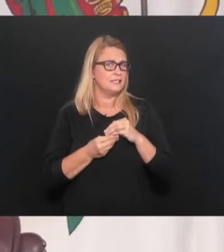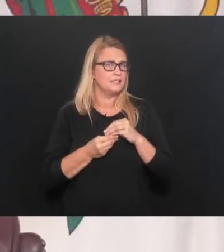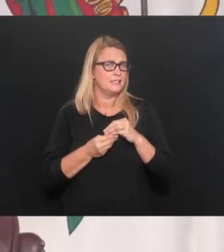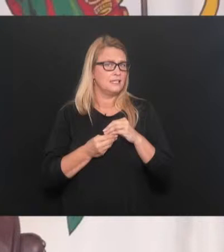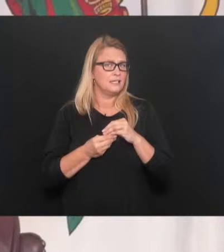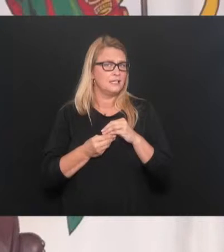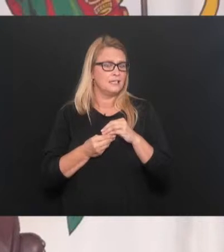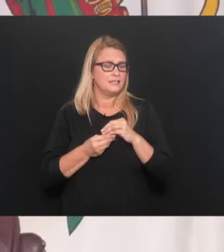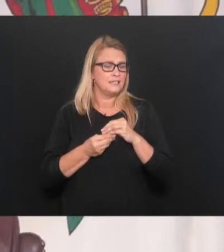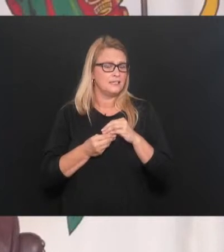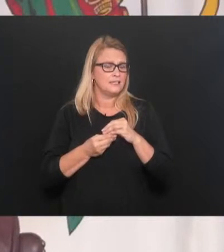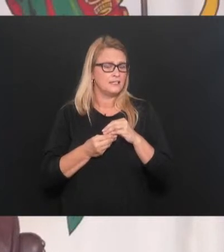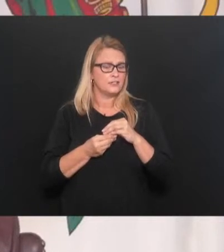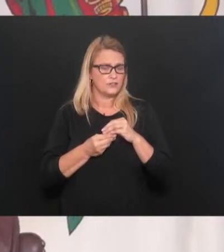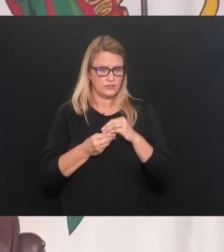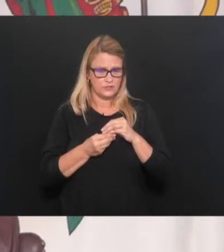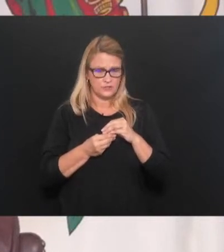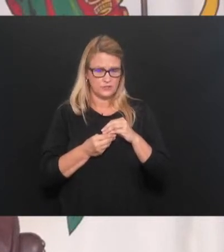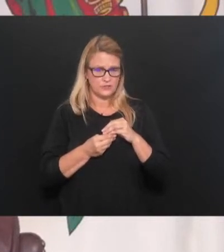is